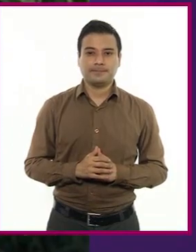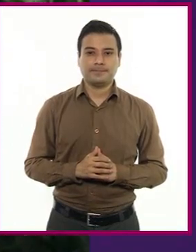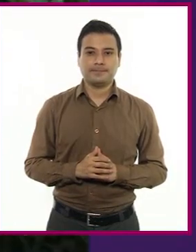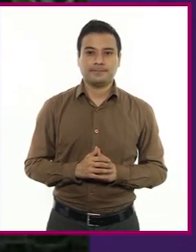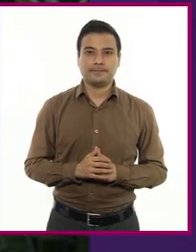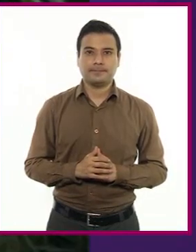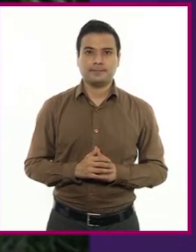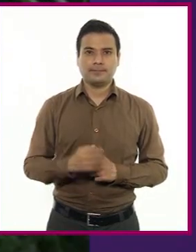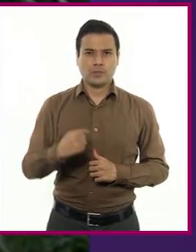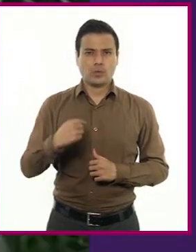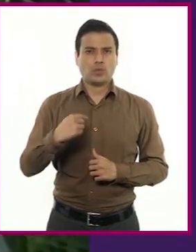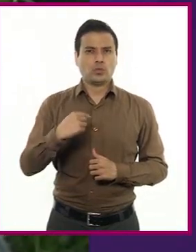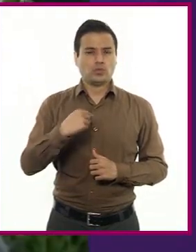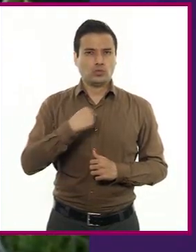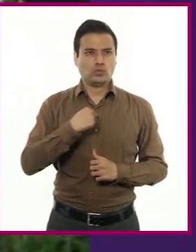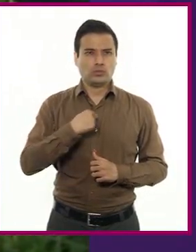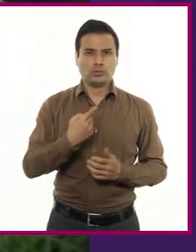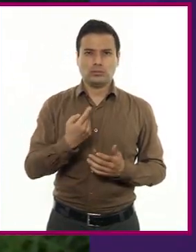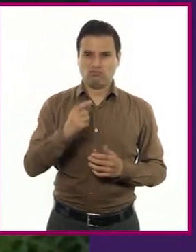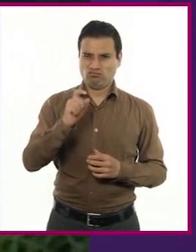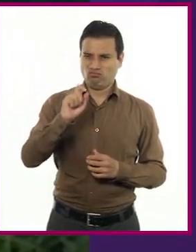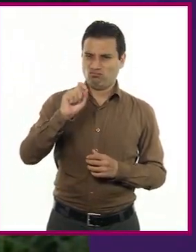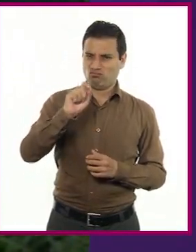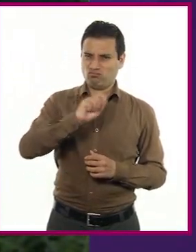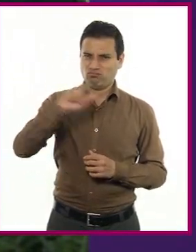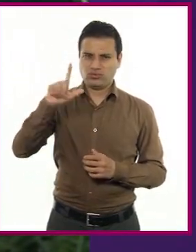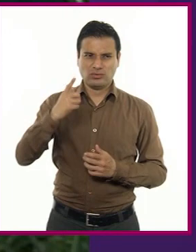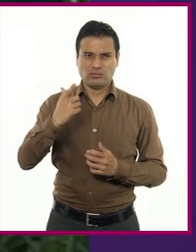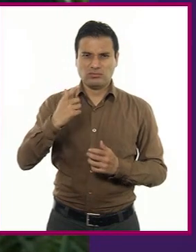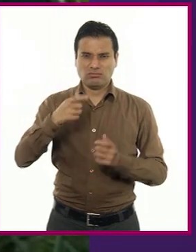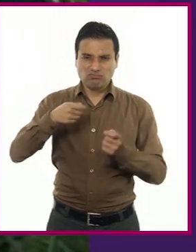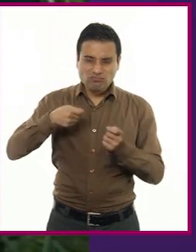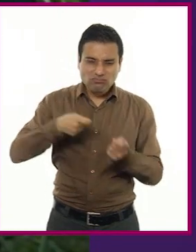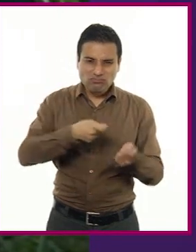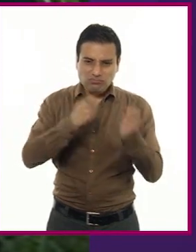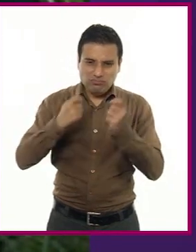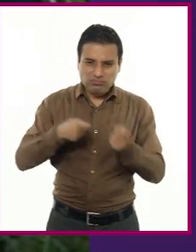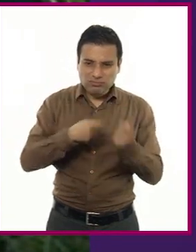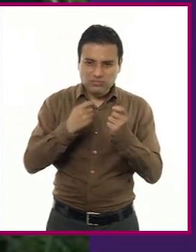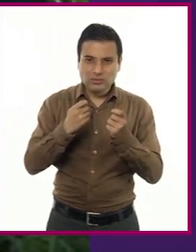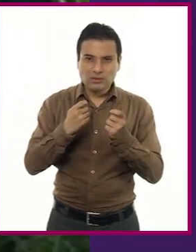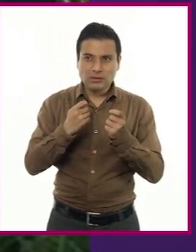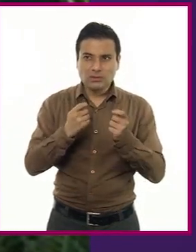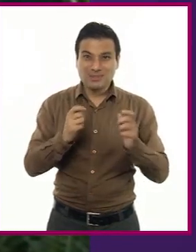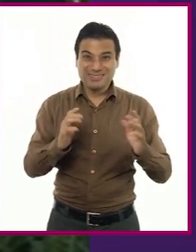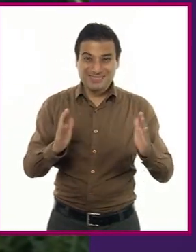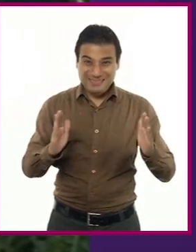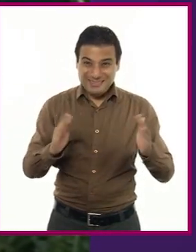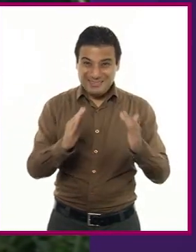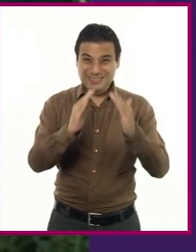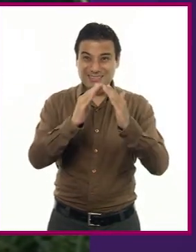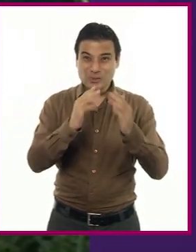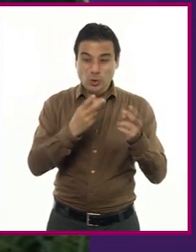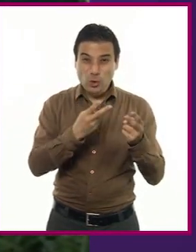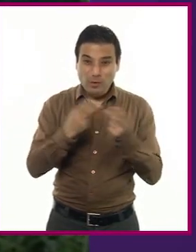I'm an archaeologist. I can't steal from the pyramids.